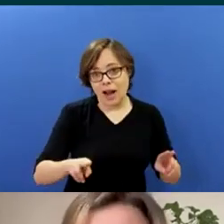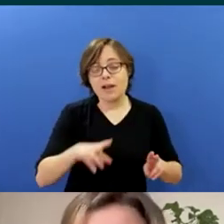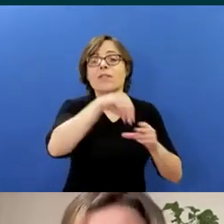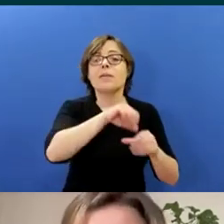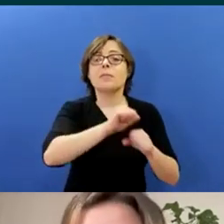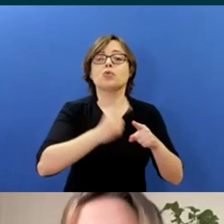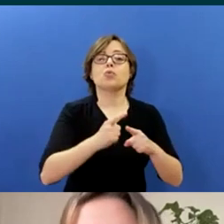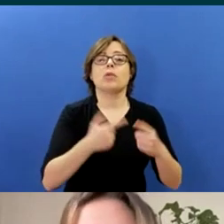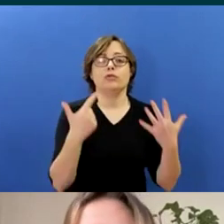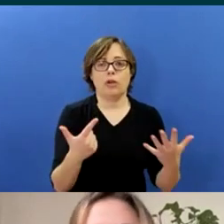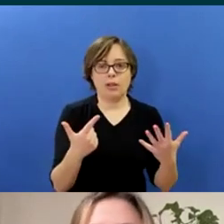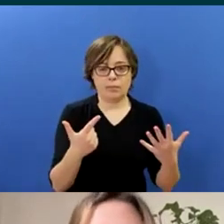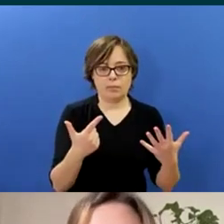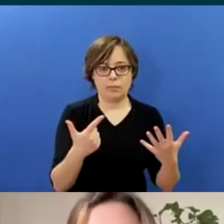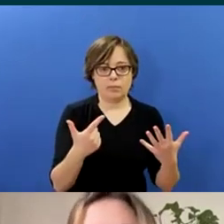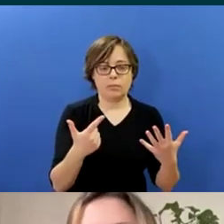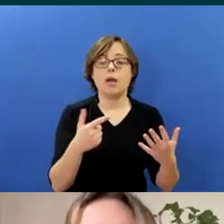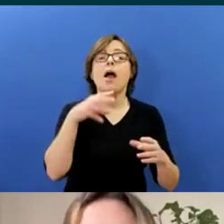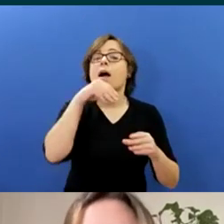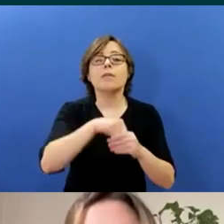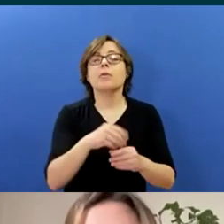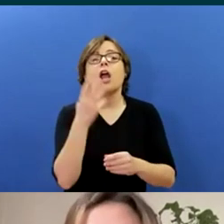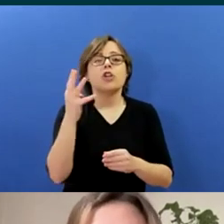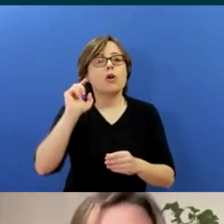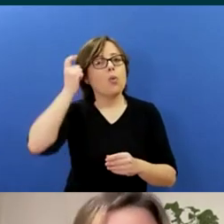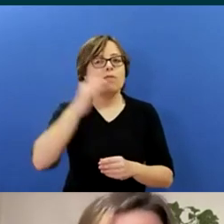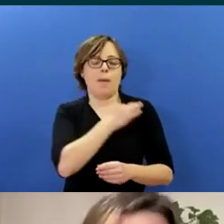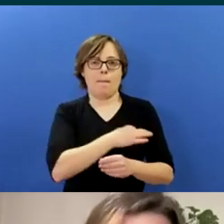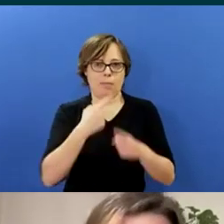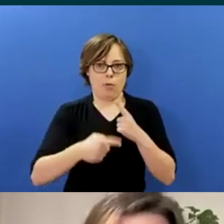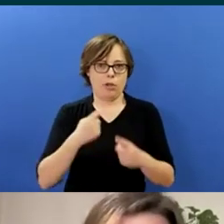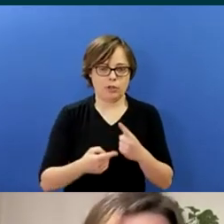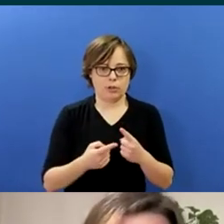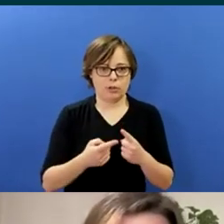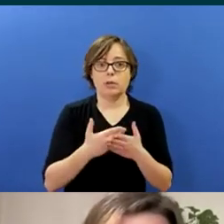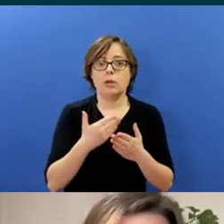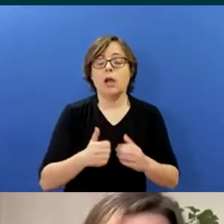political parties to reflect diversity and guarantee stability.